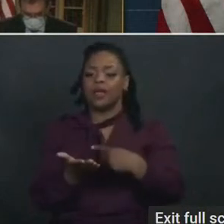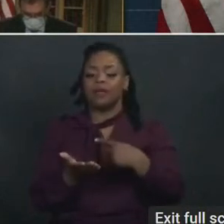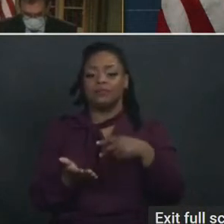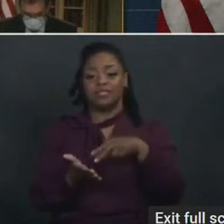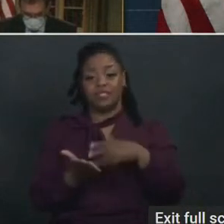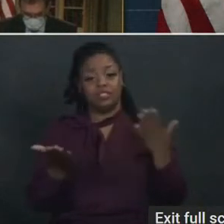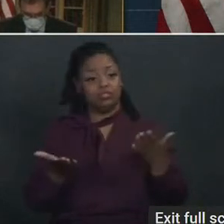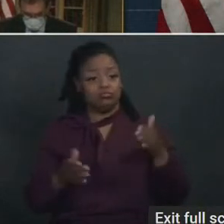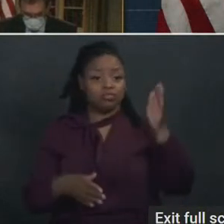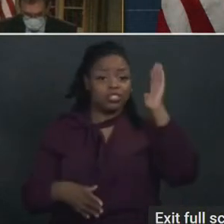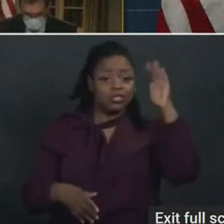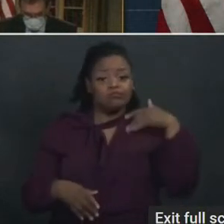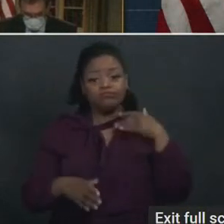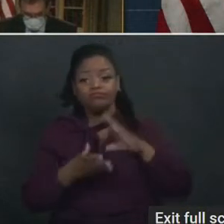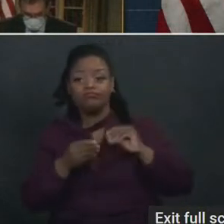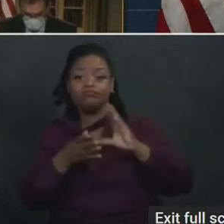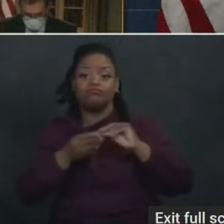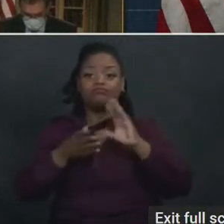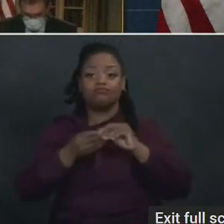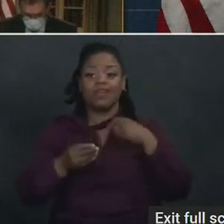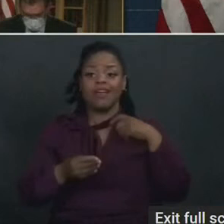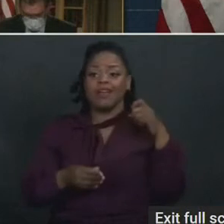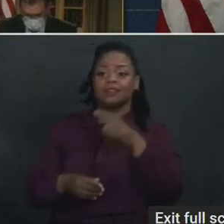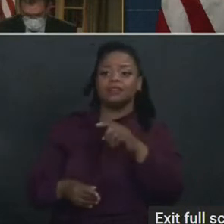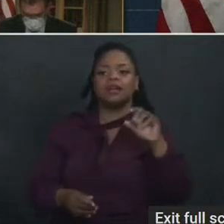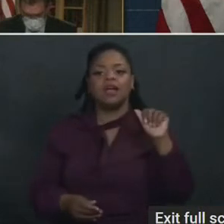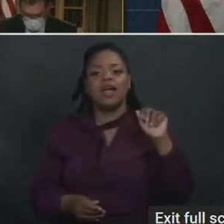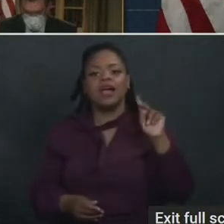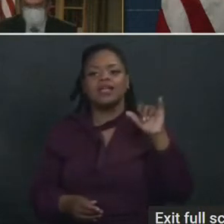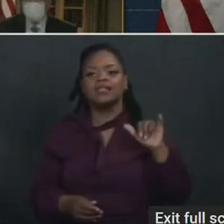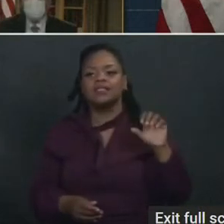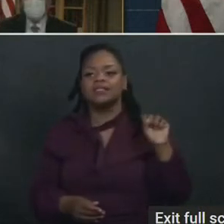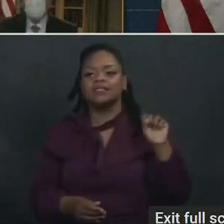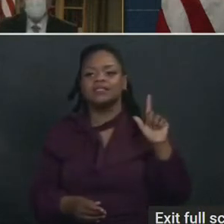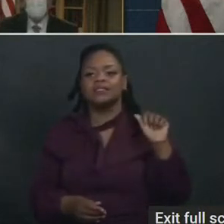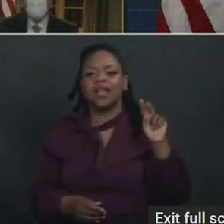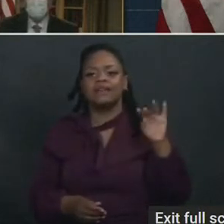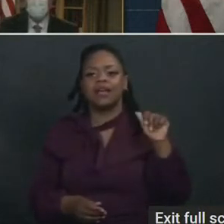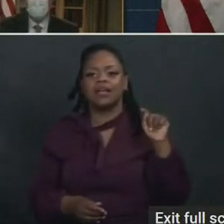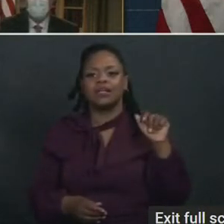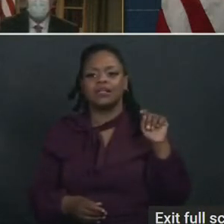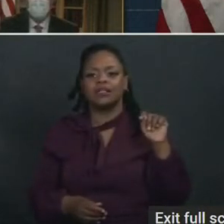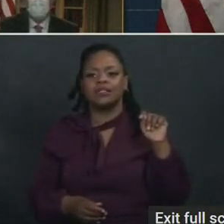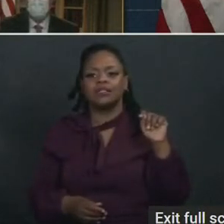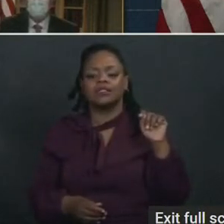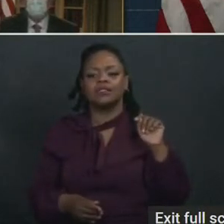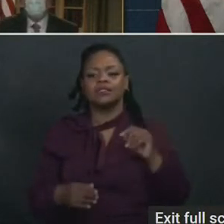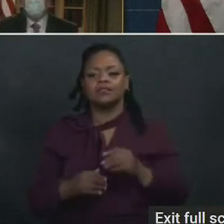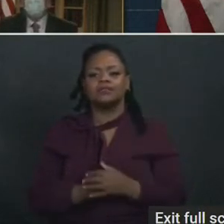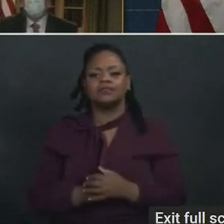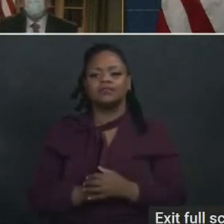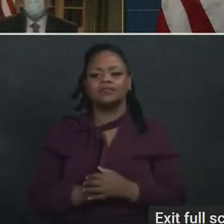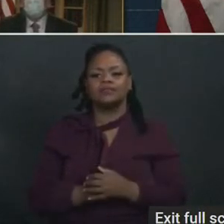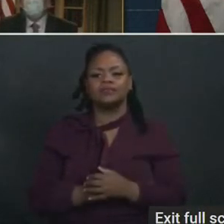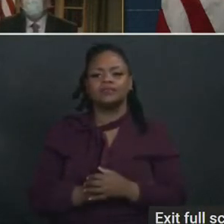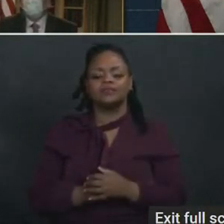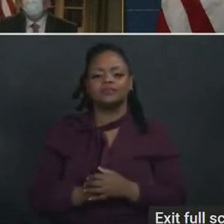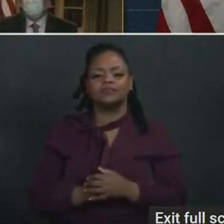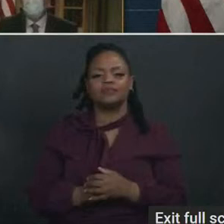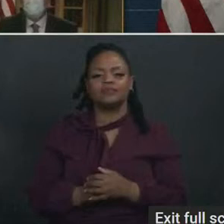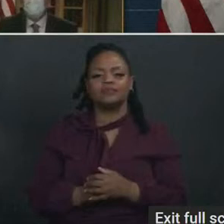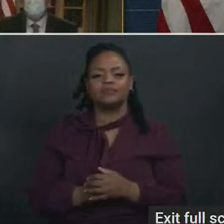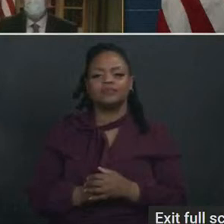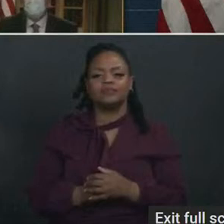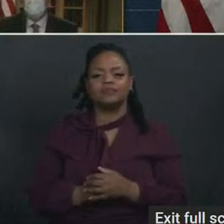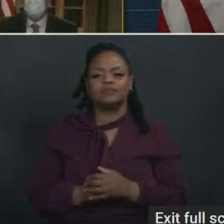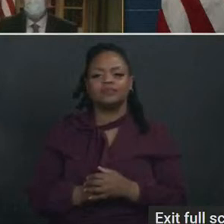to our White House COVID-19 response, to lead. Yeah, it's on Andy, and he's not muted, but I can't hear him. Okay. All right, I can